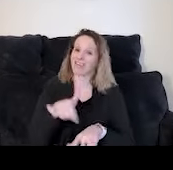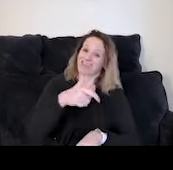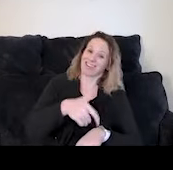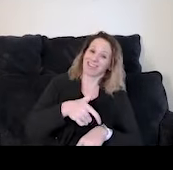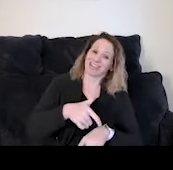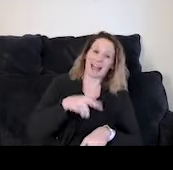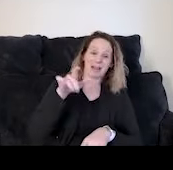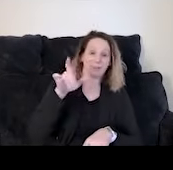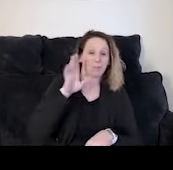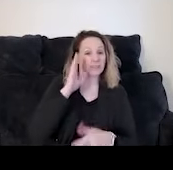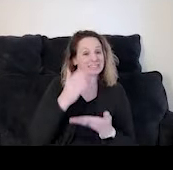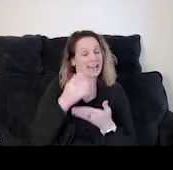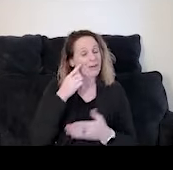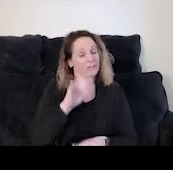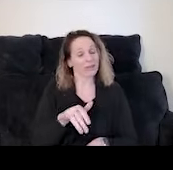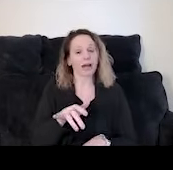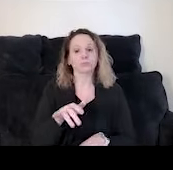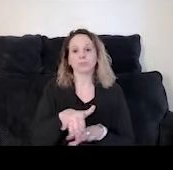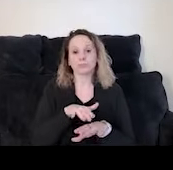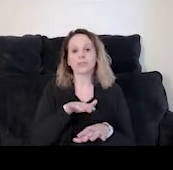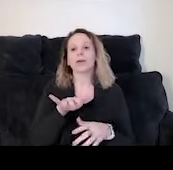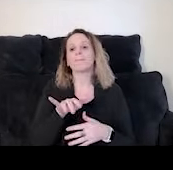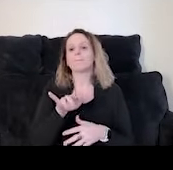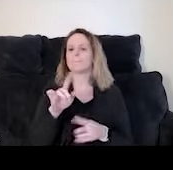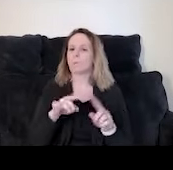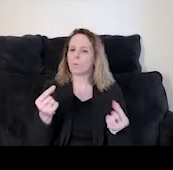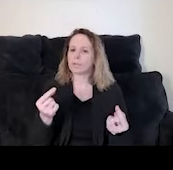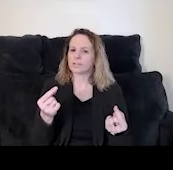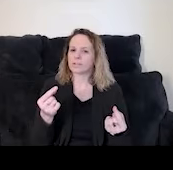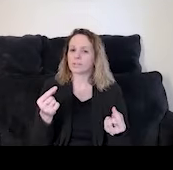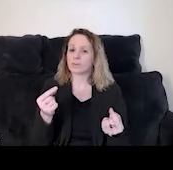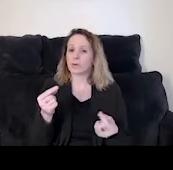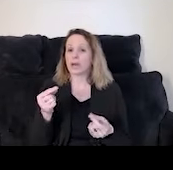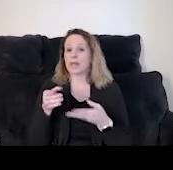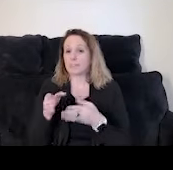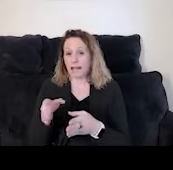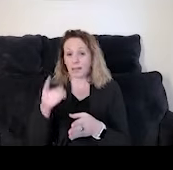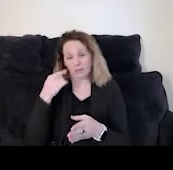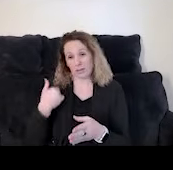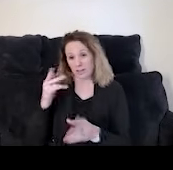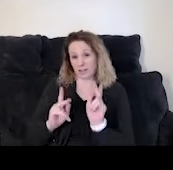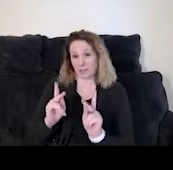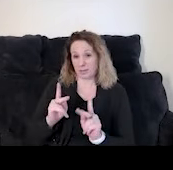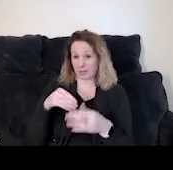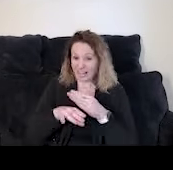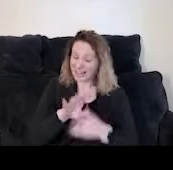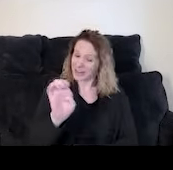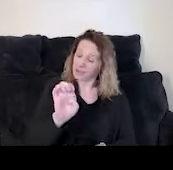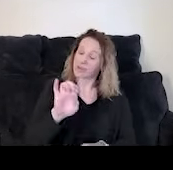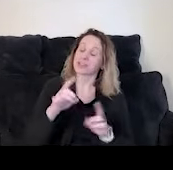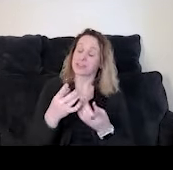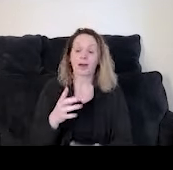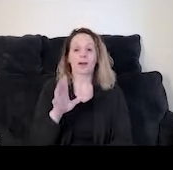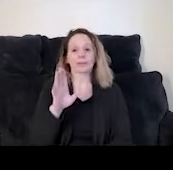doing that. But what mobile response and stabilization does is really interrupt the care pathway that takes young people into emergency departments when